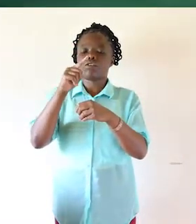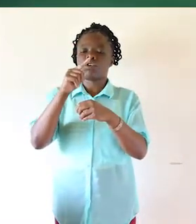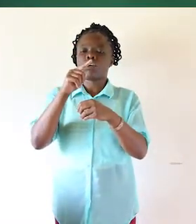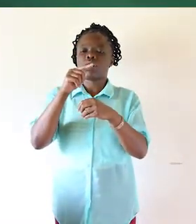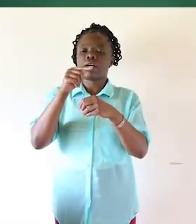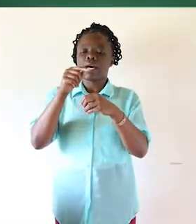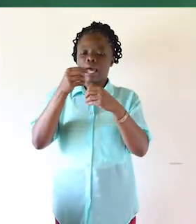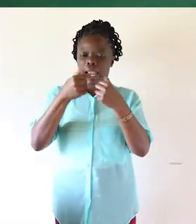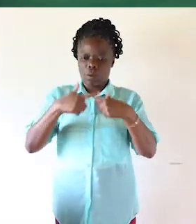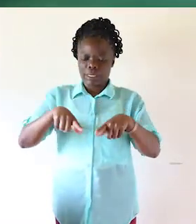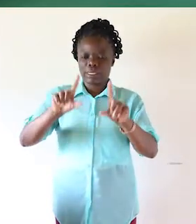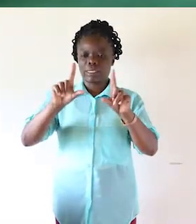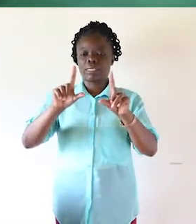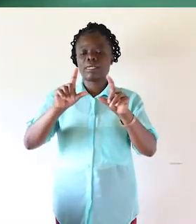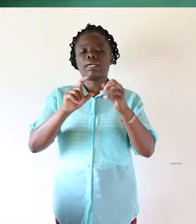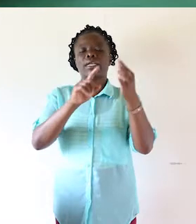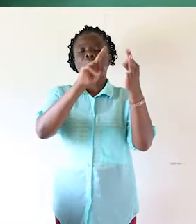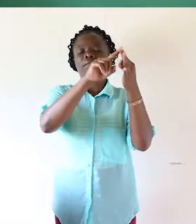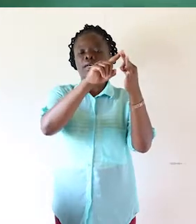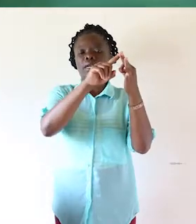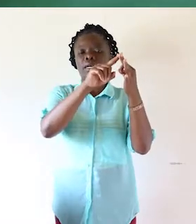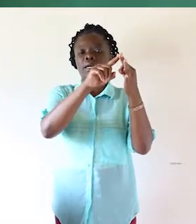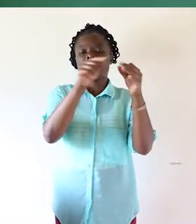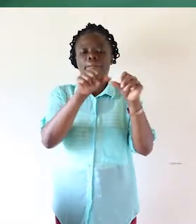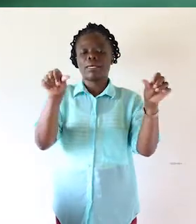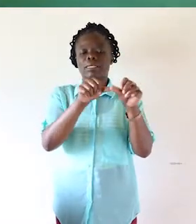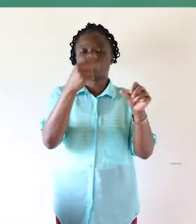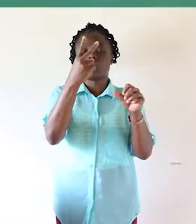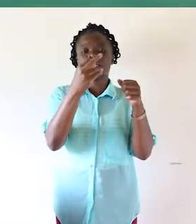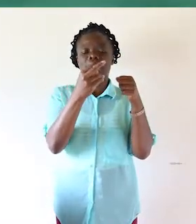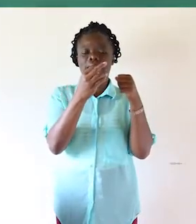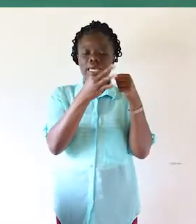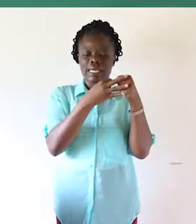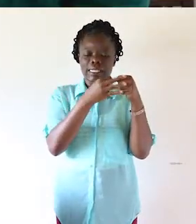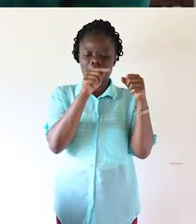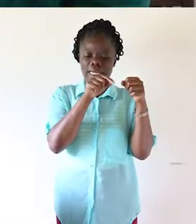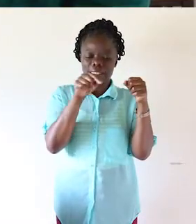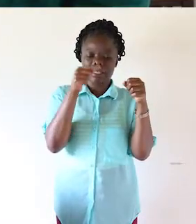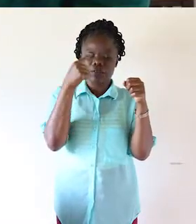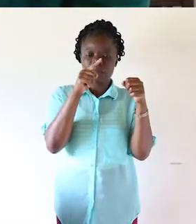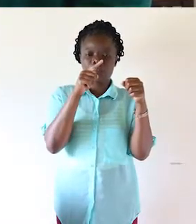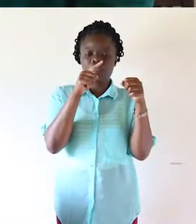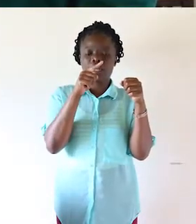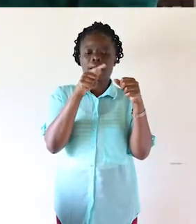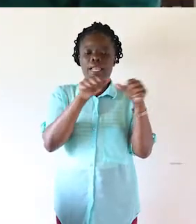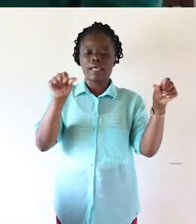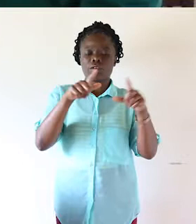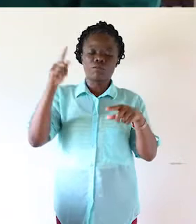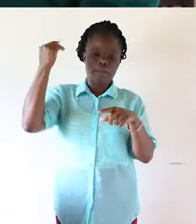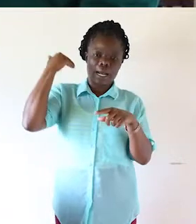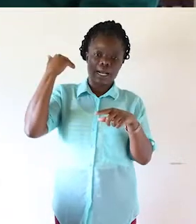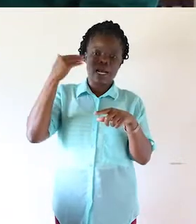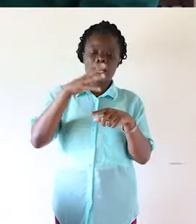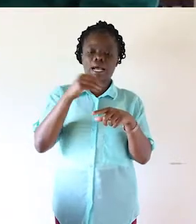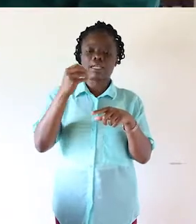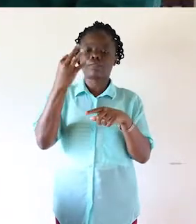allowance. 3. Measure 28-inch for the length of the bag handle